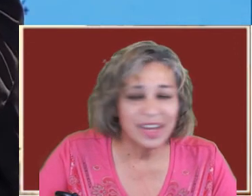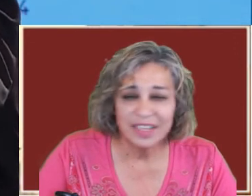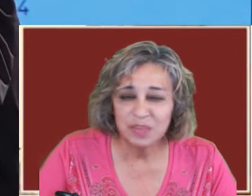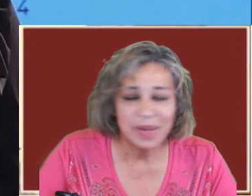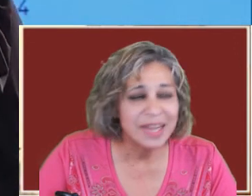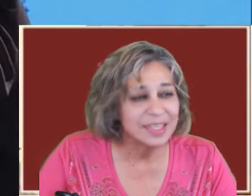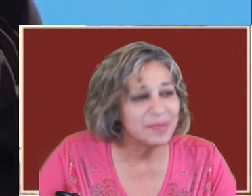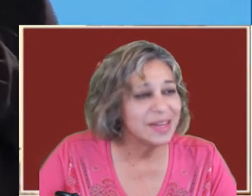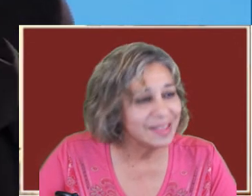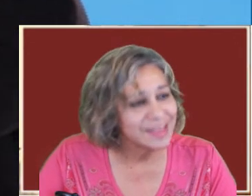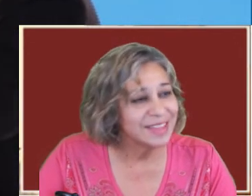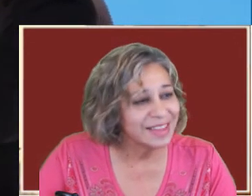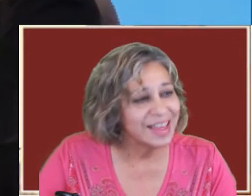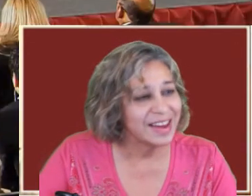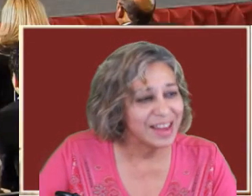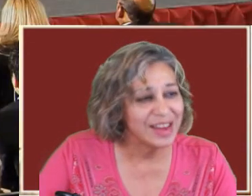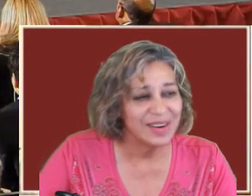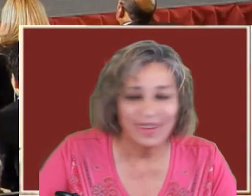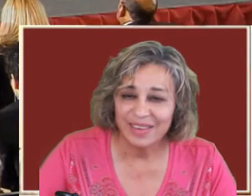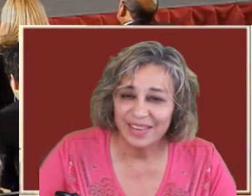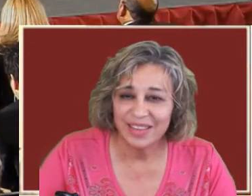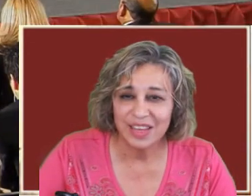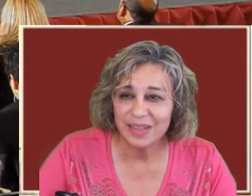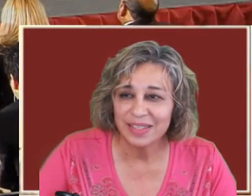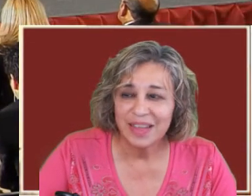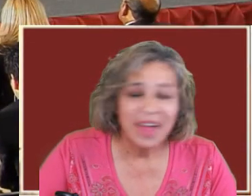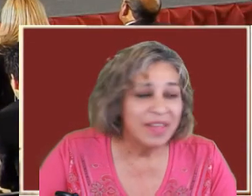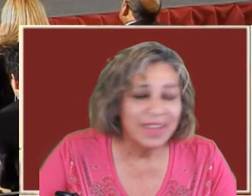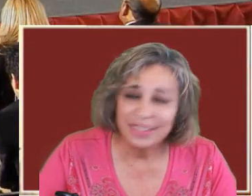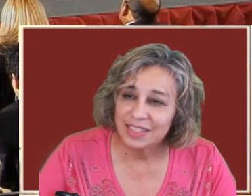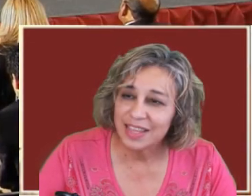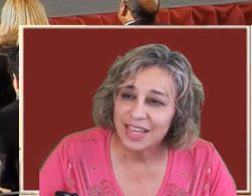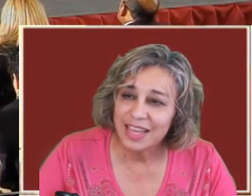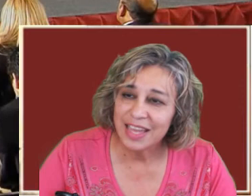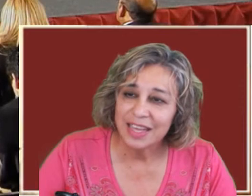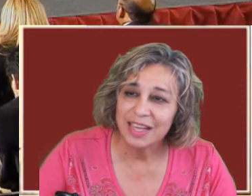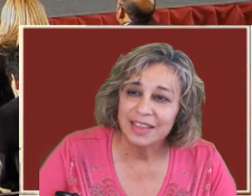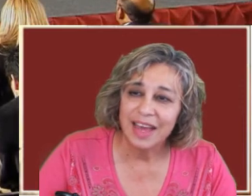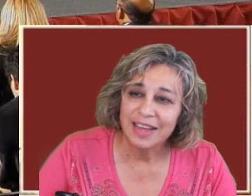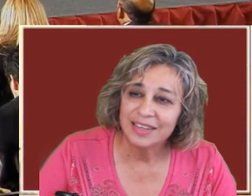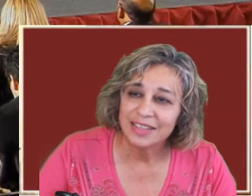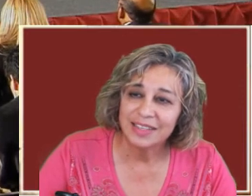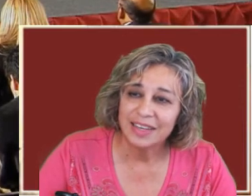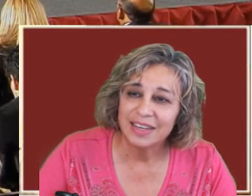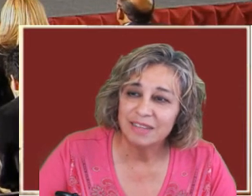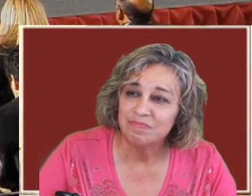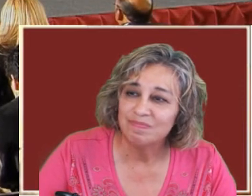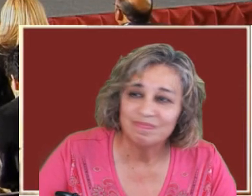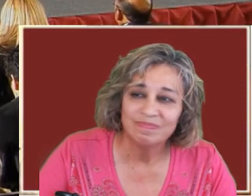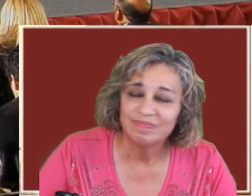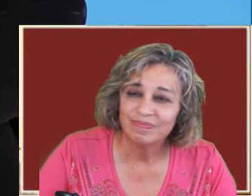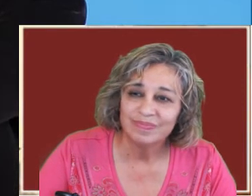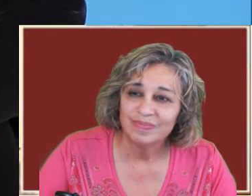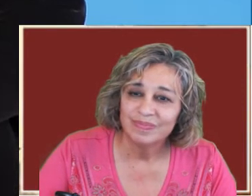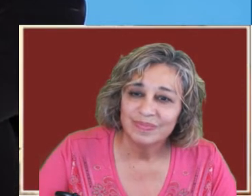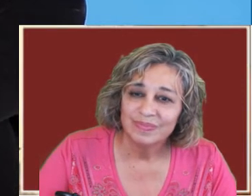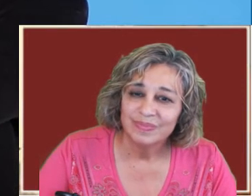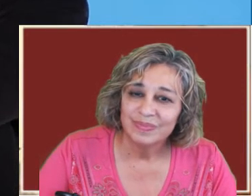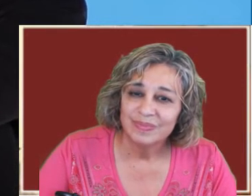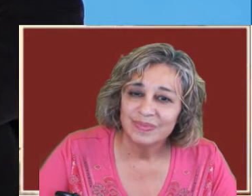You guys, we need somebody to think like that here in the U.S. That's thinking that